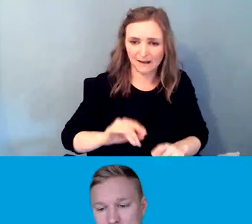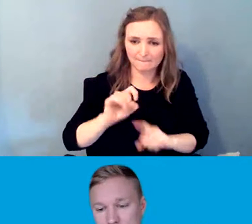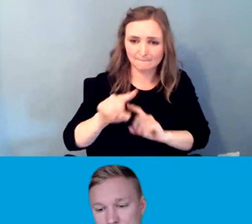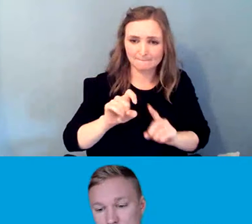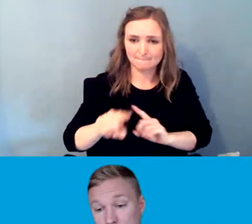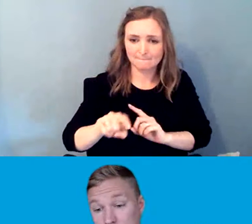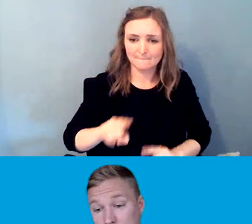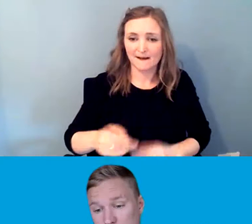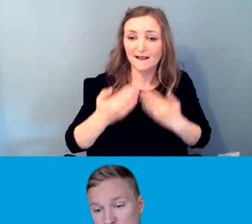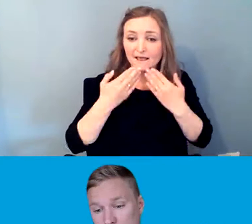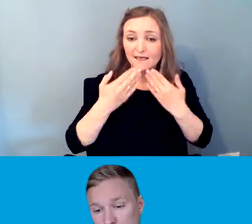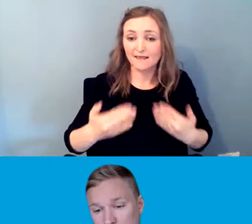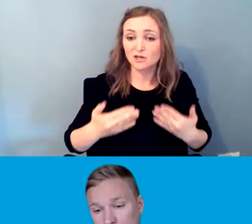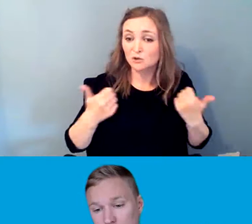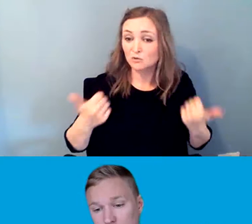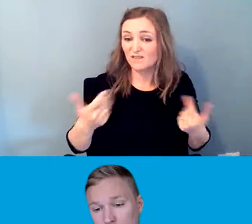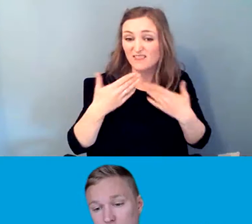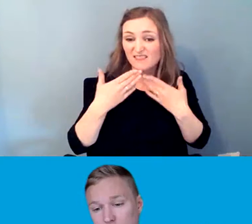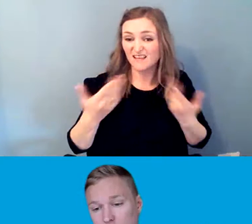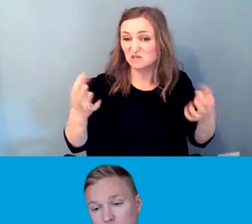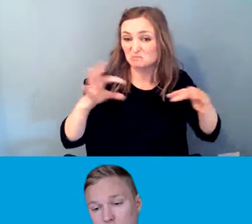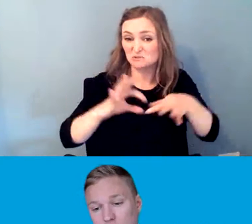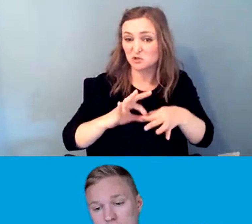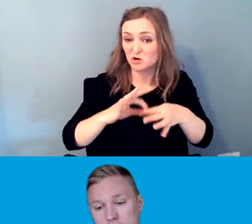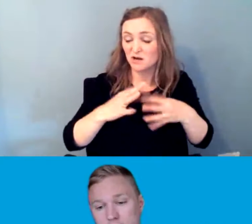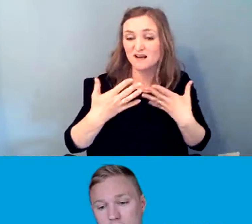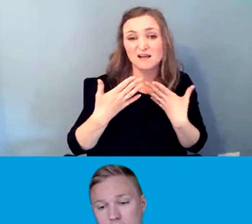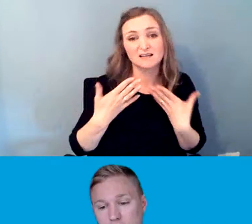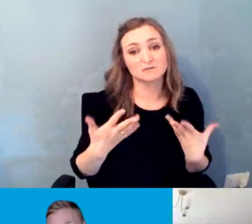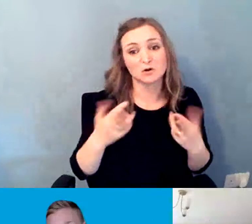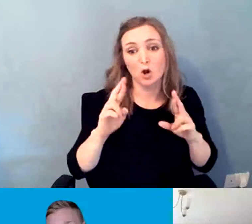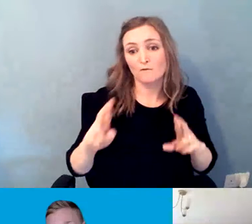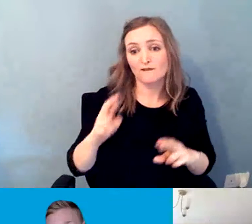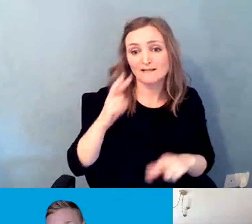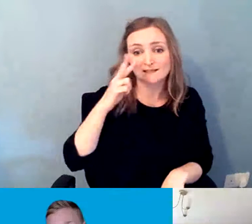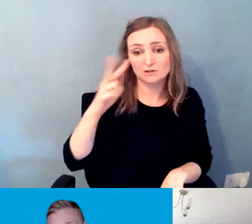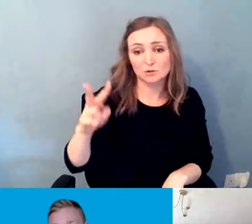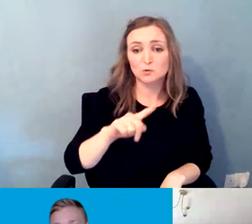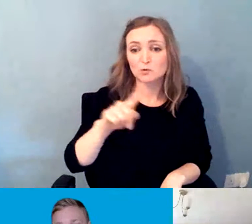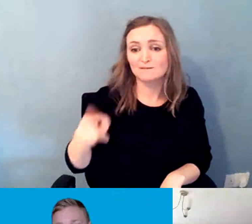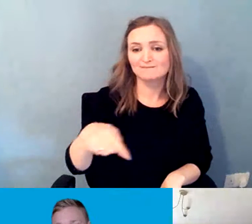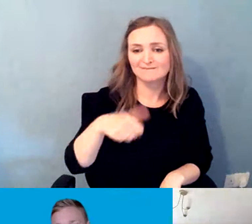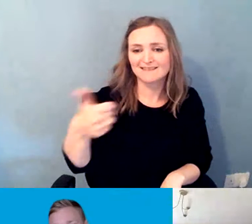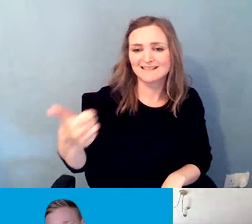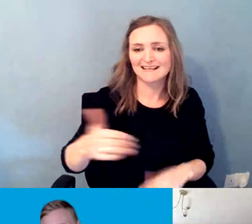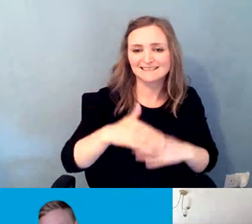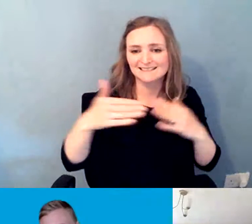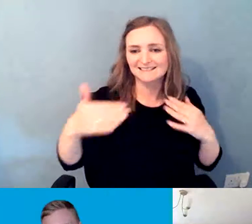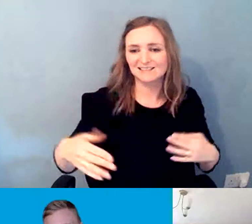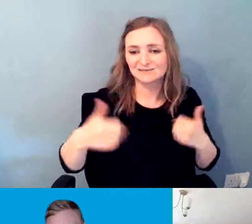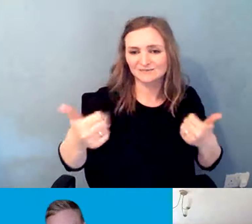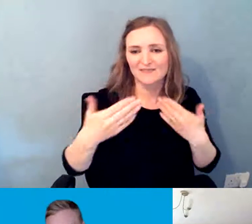and thanks for coming along, and hopefully we'll see you at the next session. Thank you.